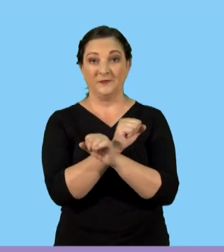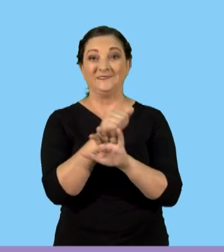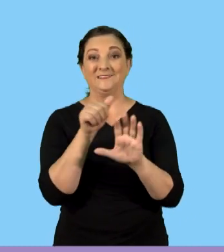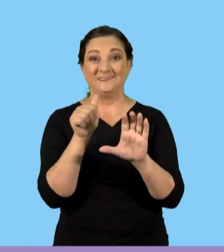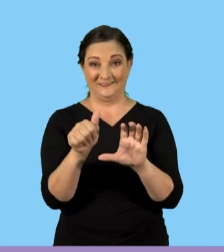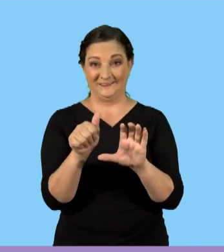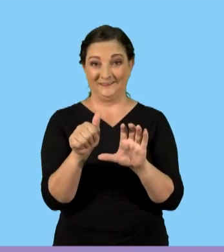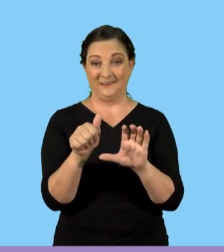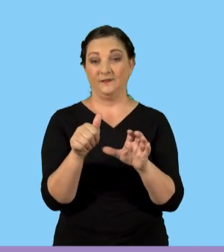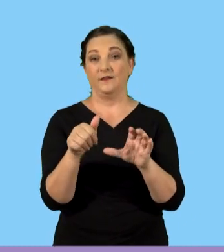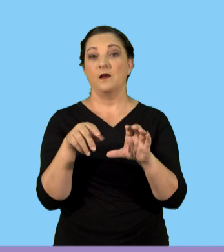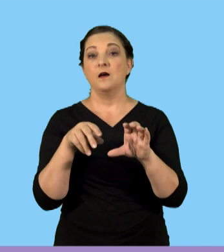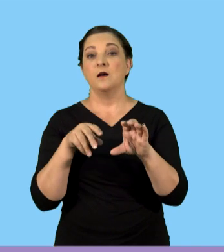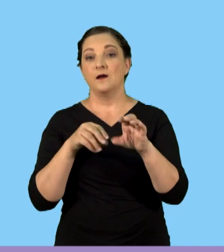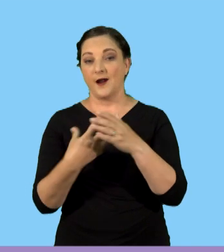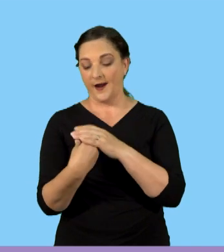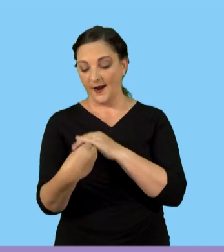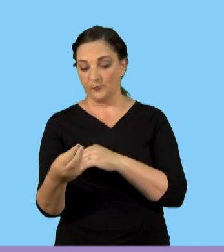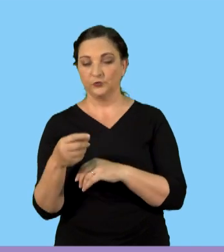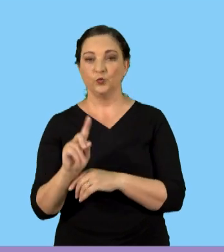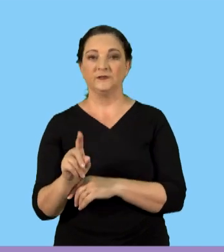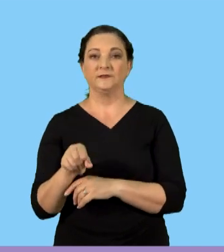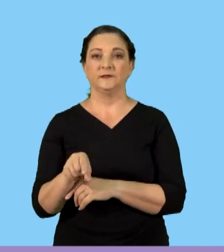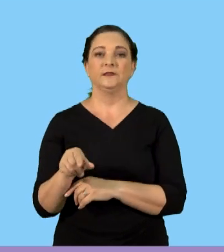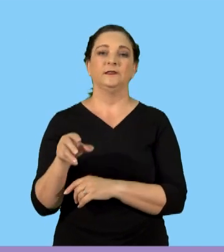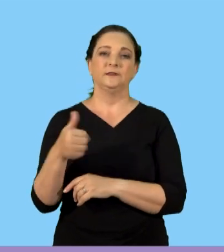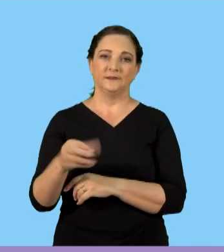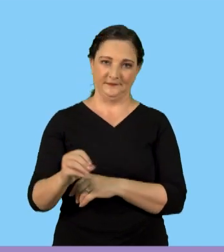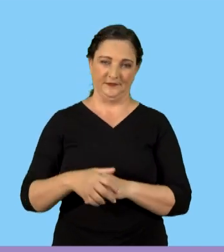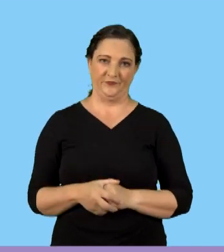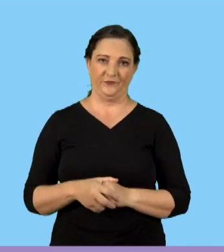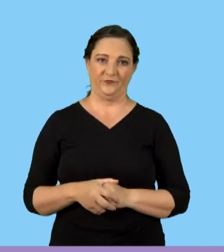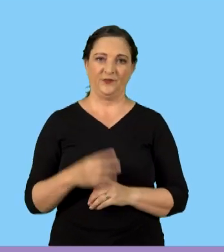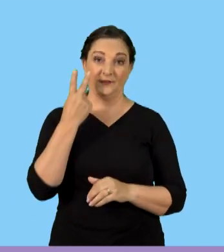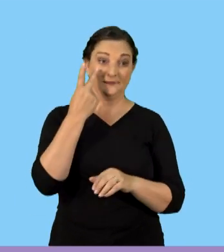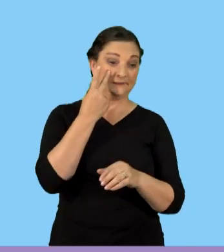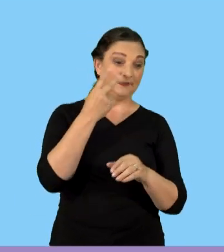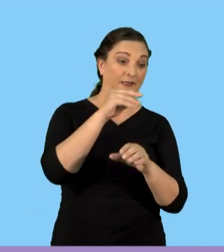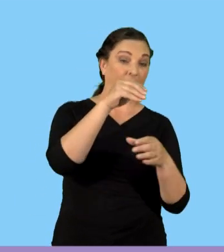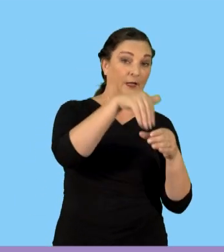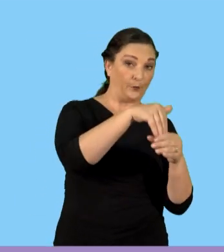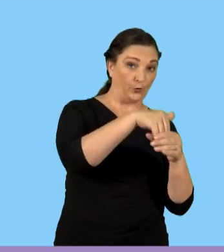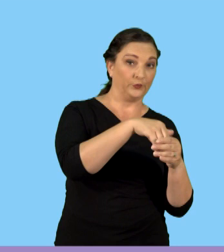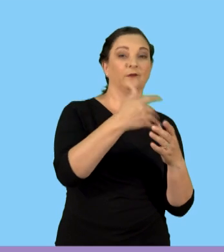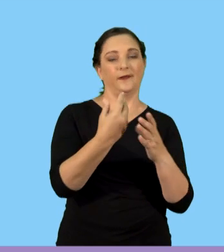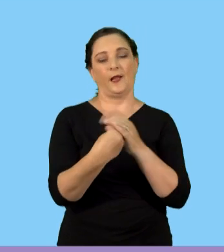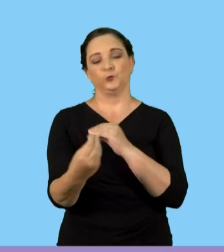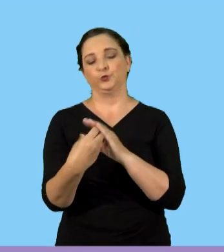6. That gives us an output value of 60. So those are the input values and the output